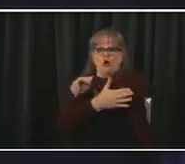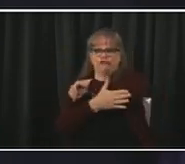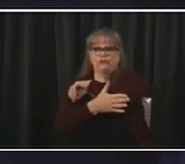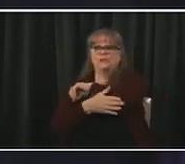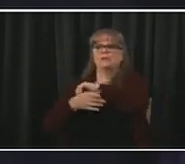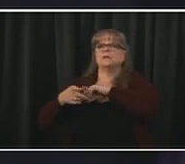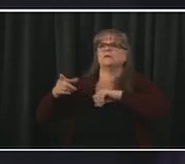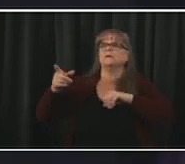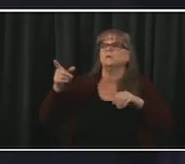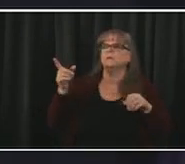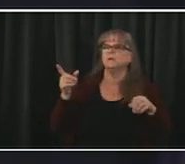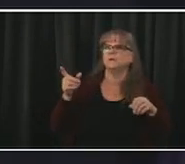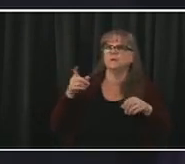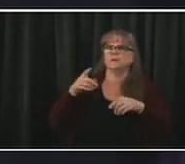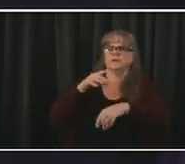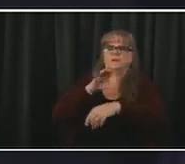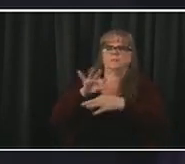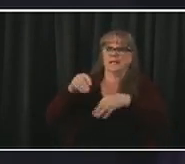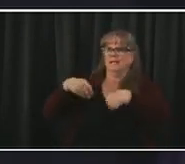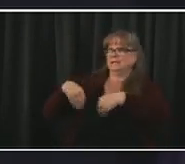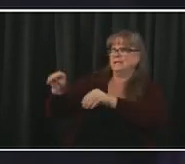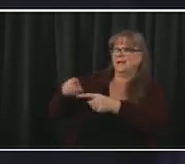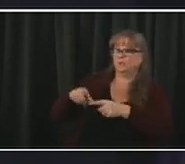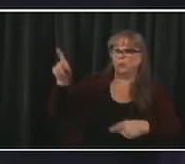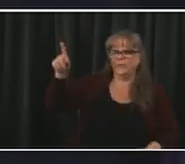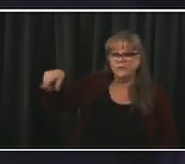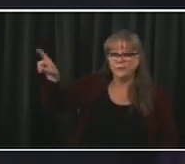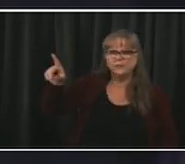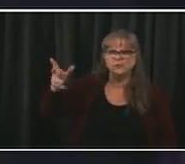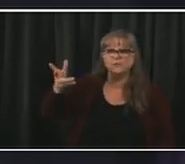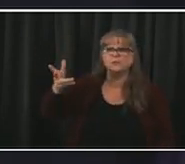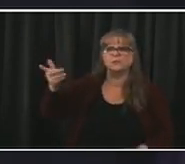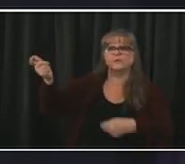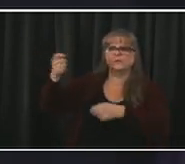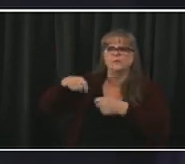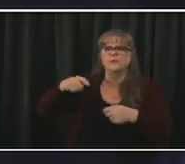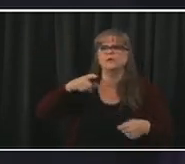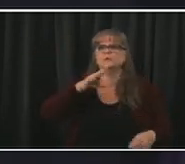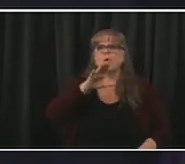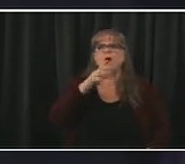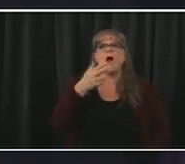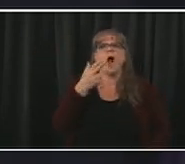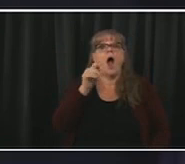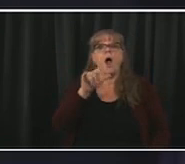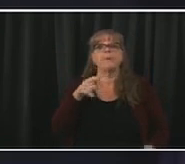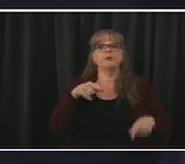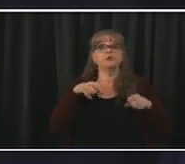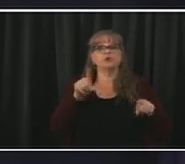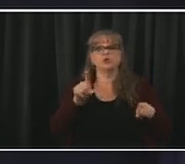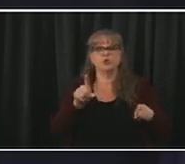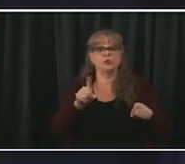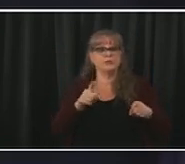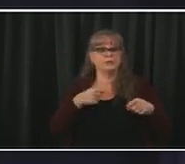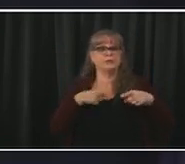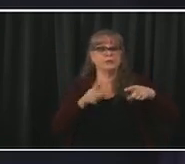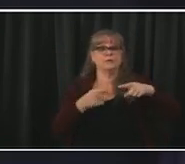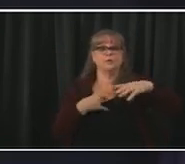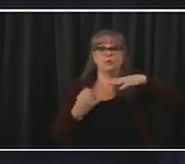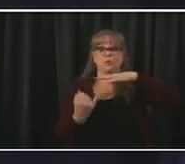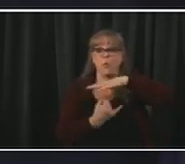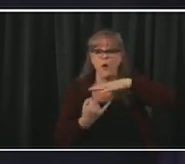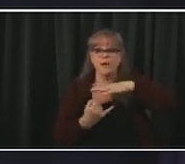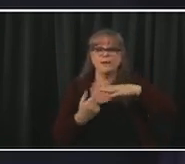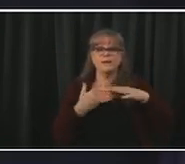this was one of my quarantine hobbies, was learning to really develop techniques around cooking some